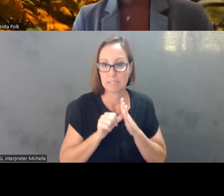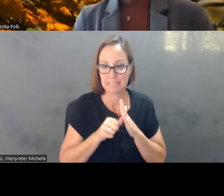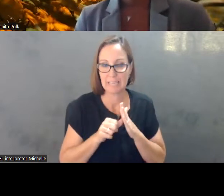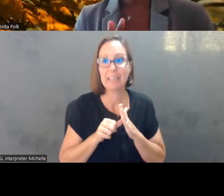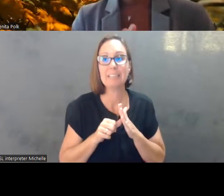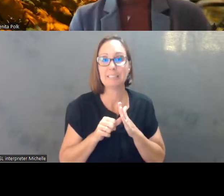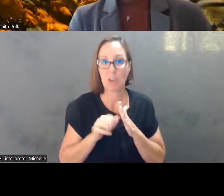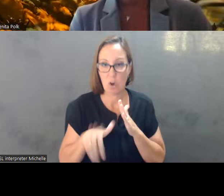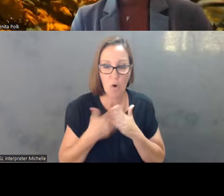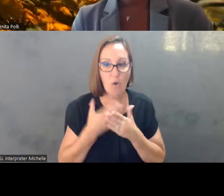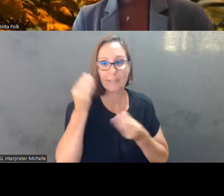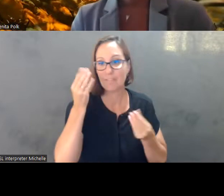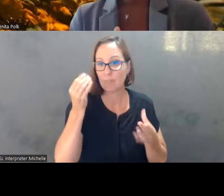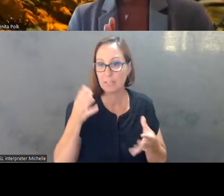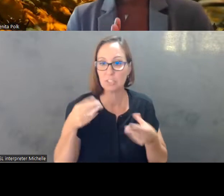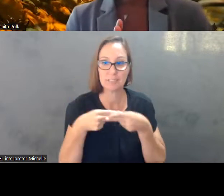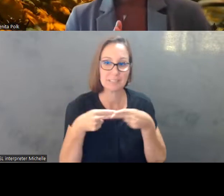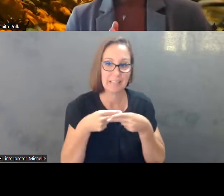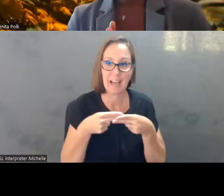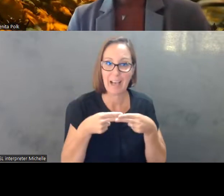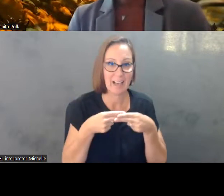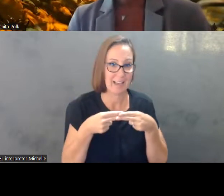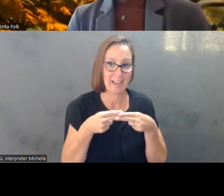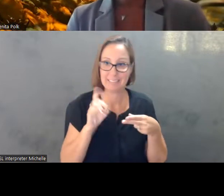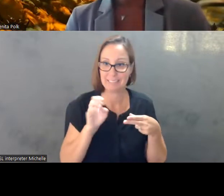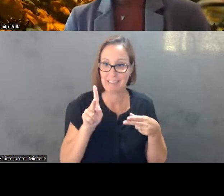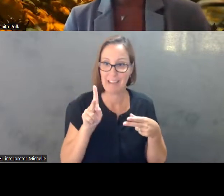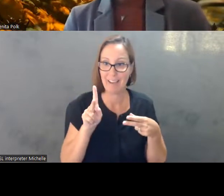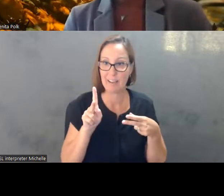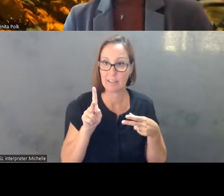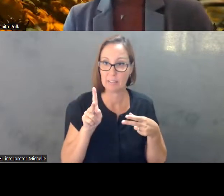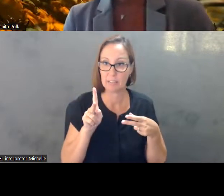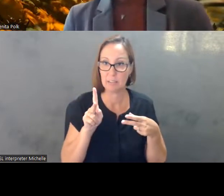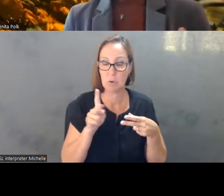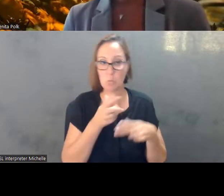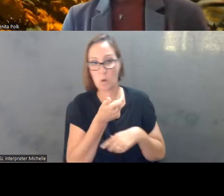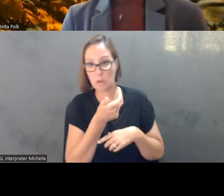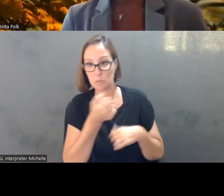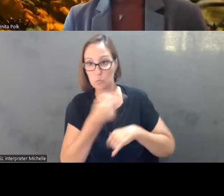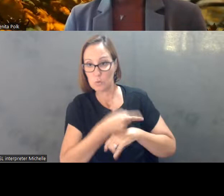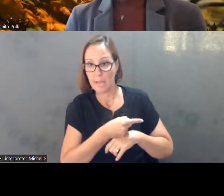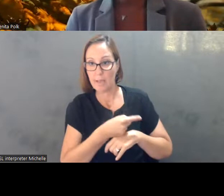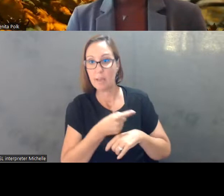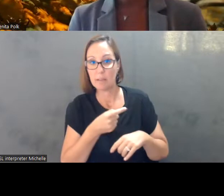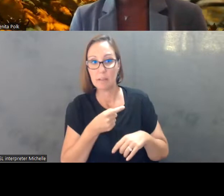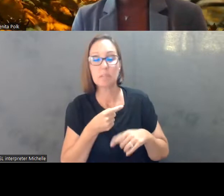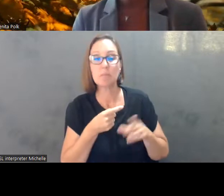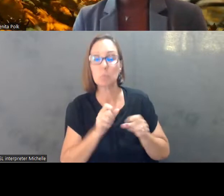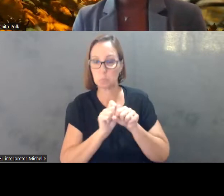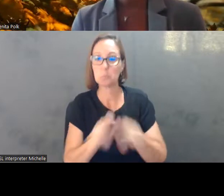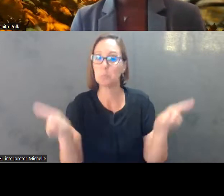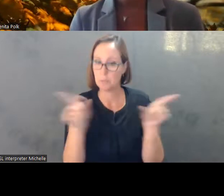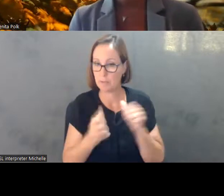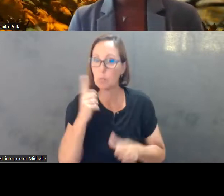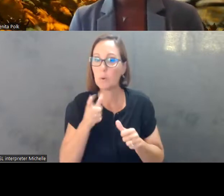the information, the slide deck that you saw today will be sent out to everyone who